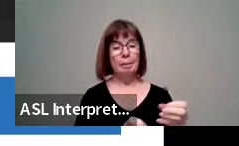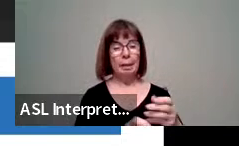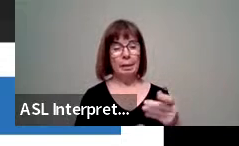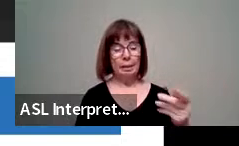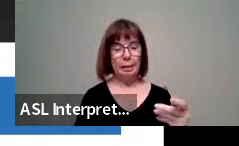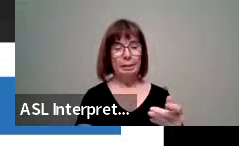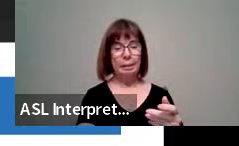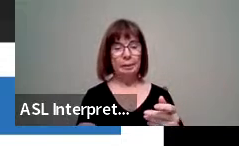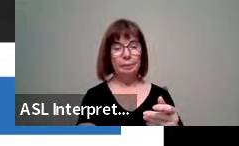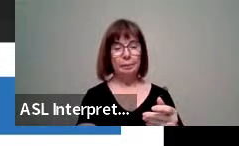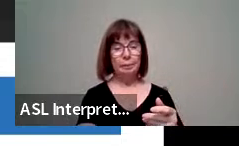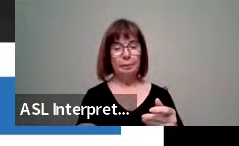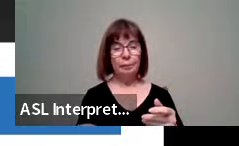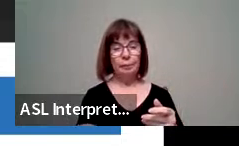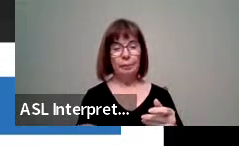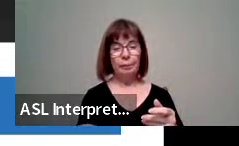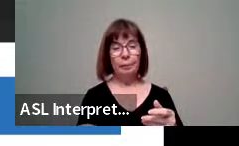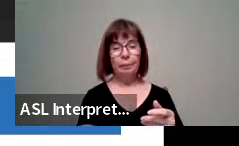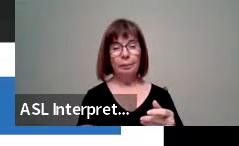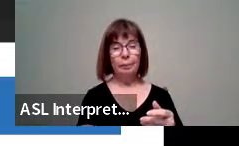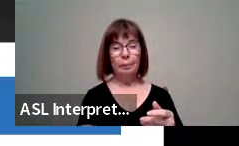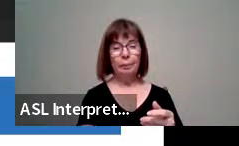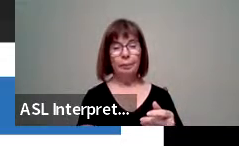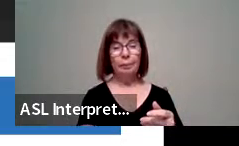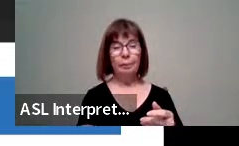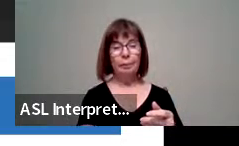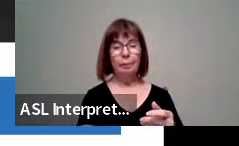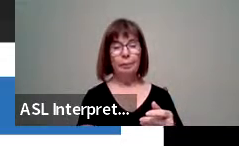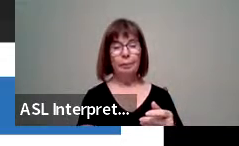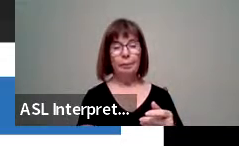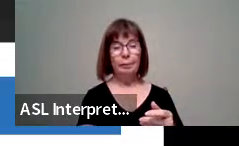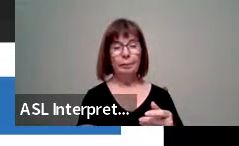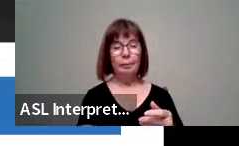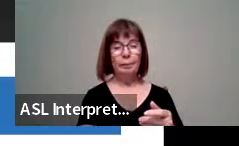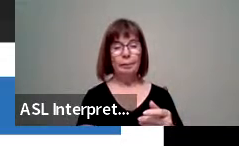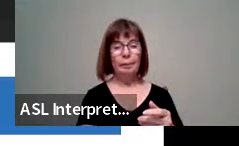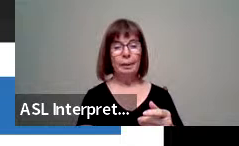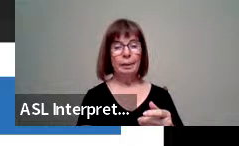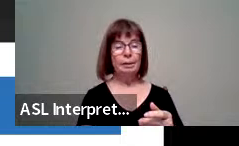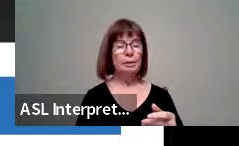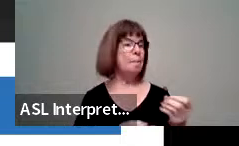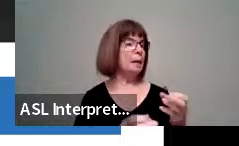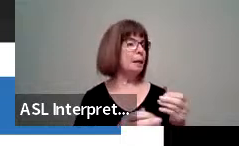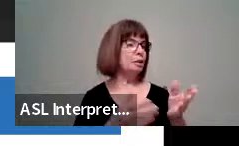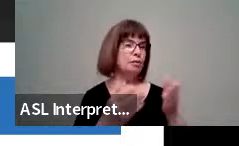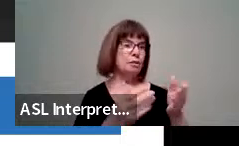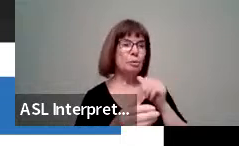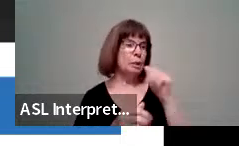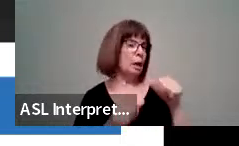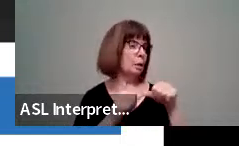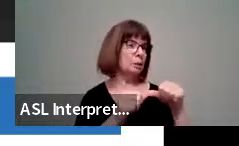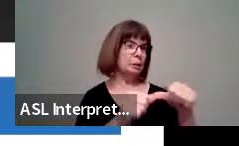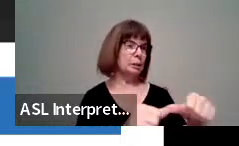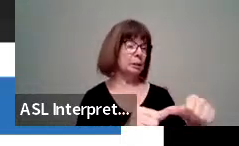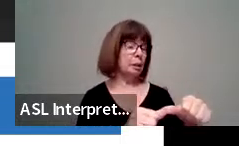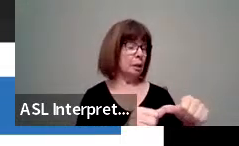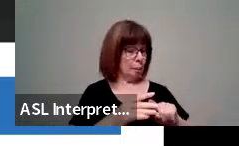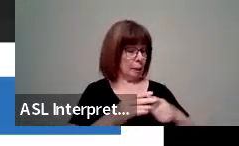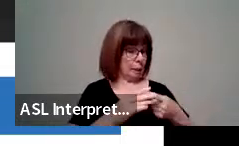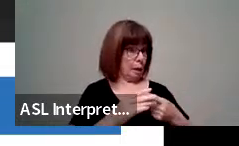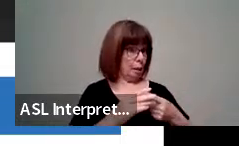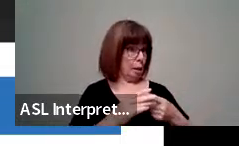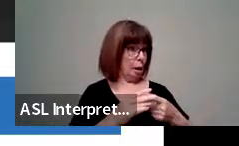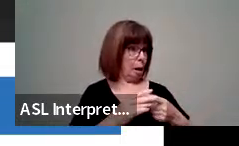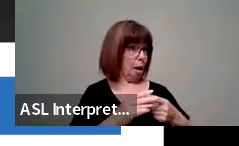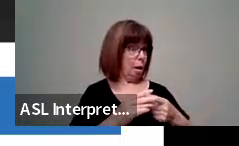the pandemic has evolved. There's a number of services that we are discontinuing. In the very beginning, if many